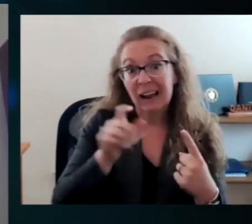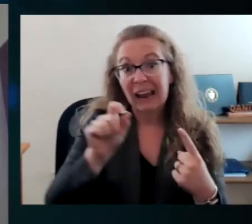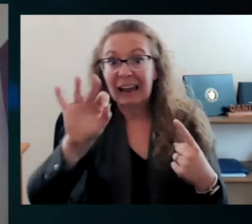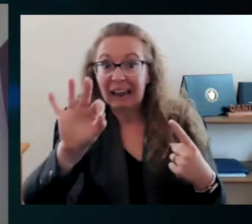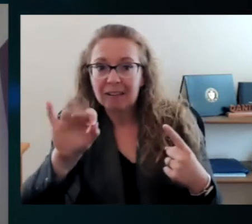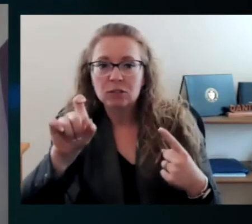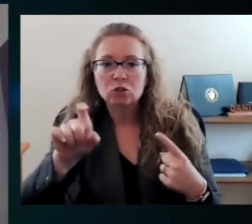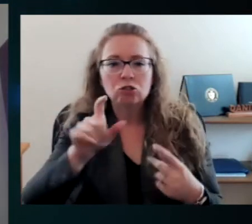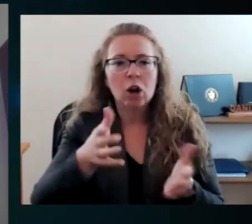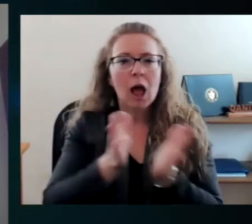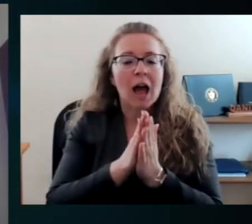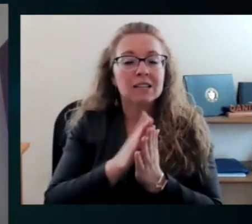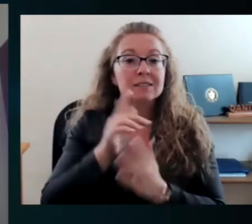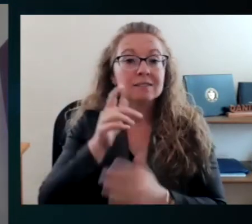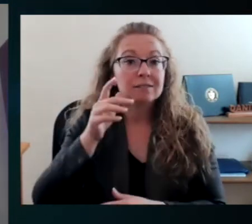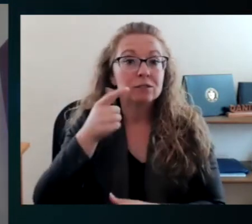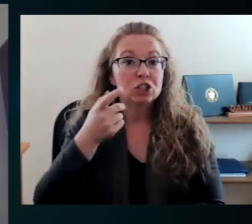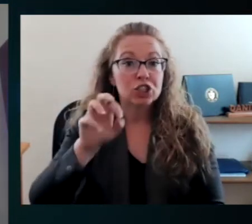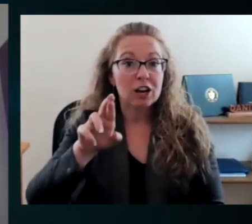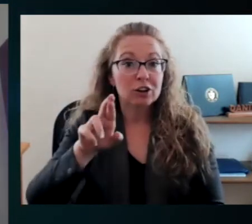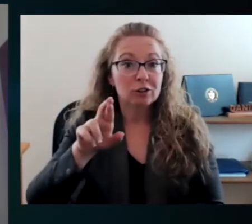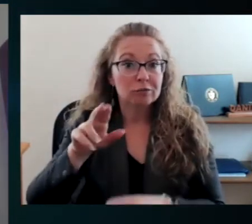Catherine, would you like to take over for a moment?